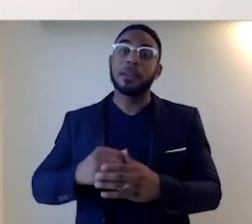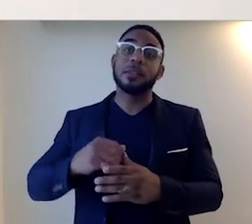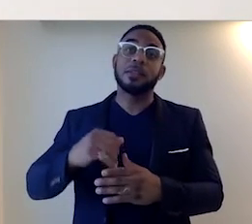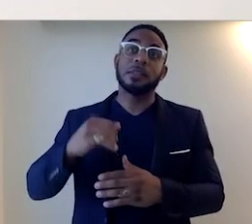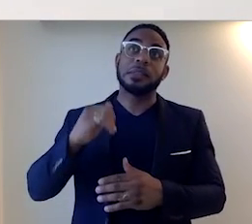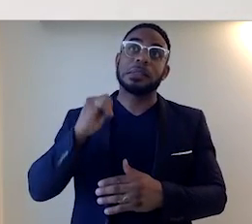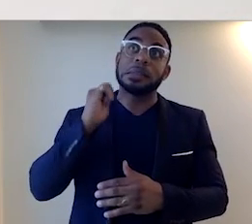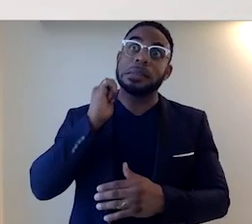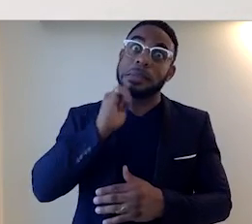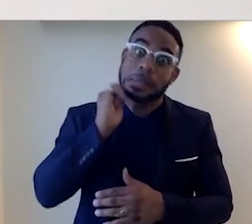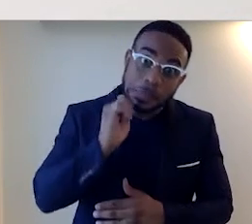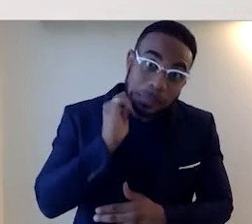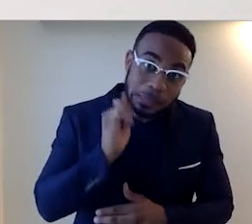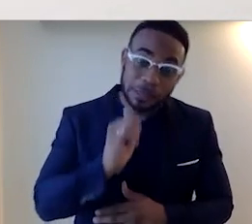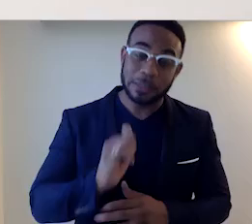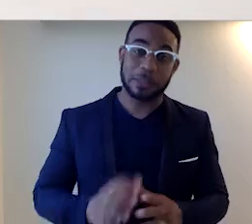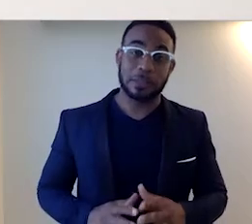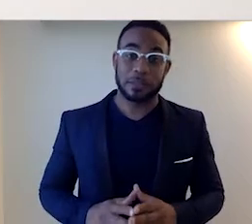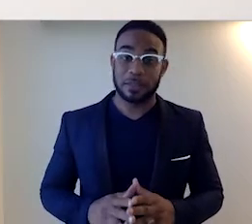daily.